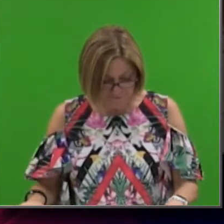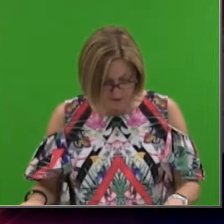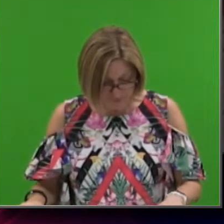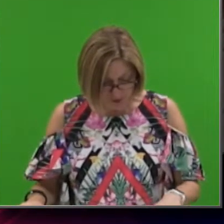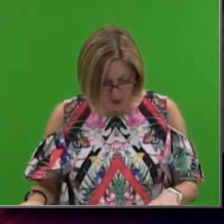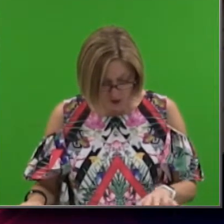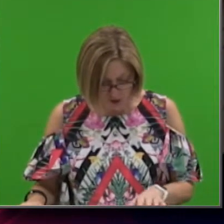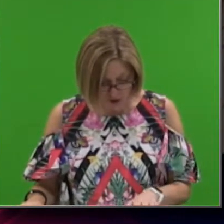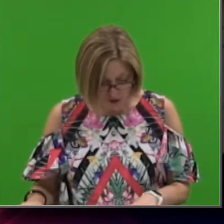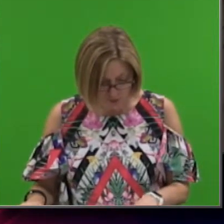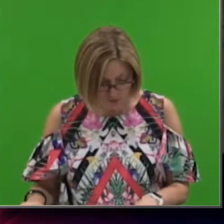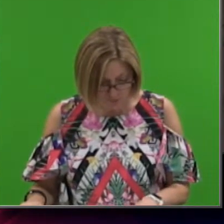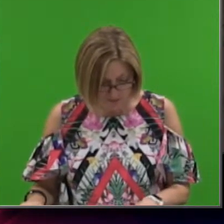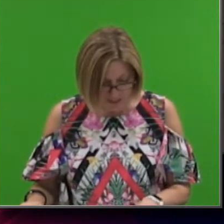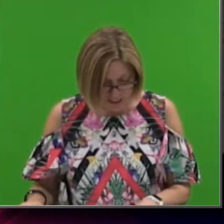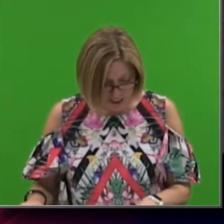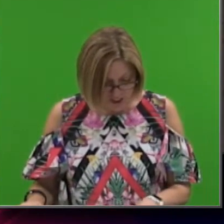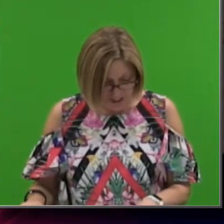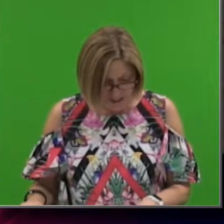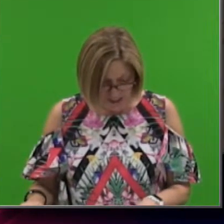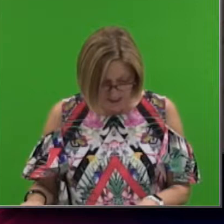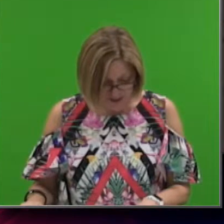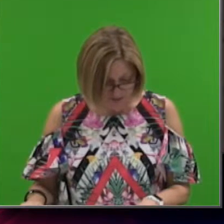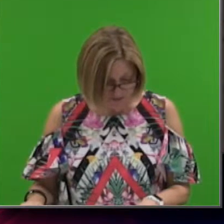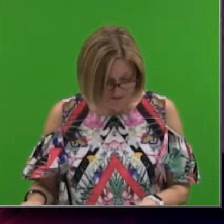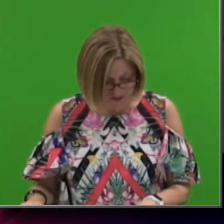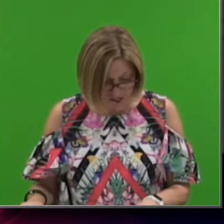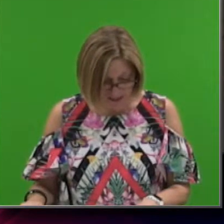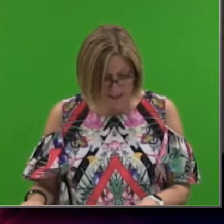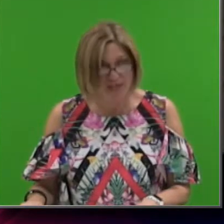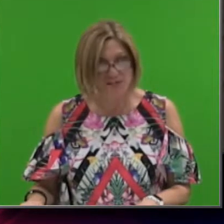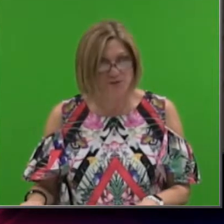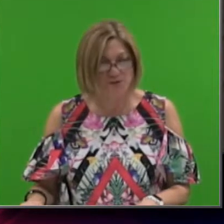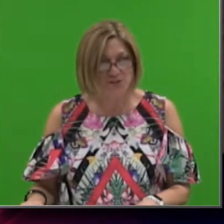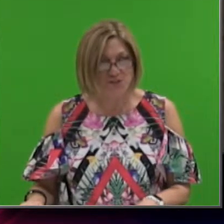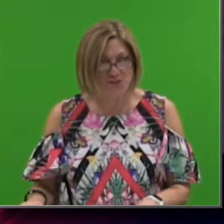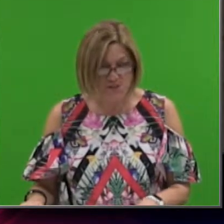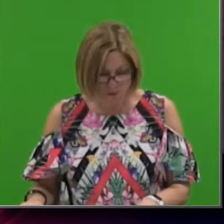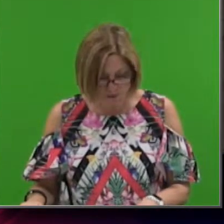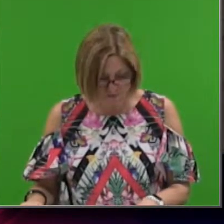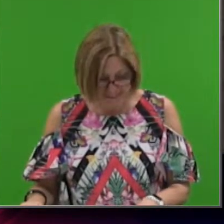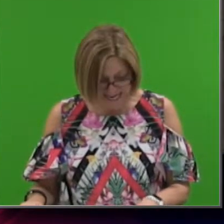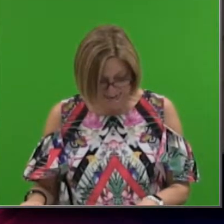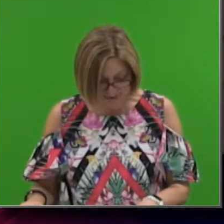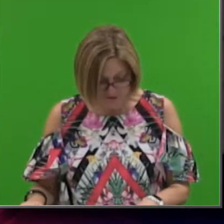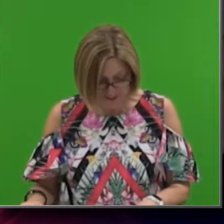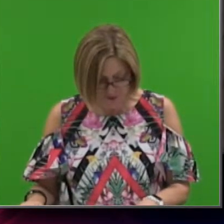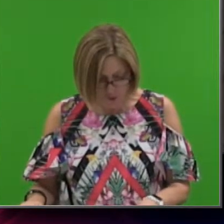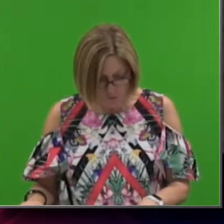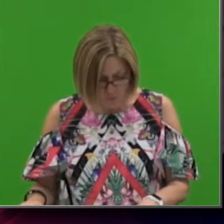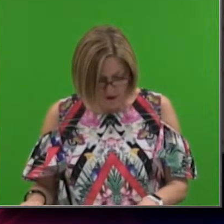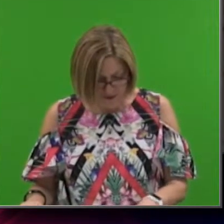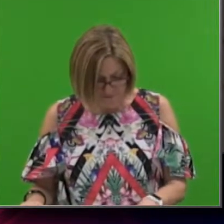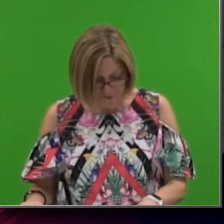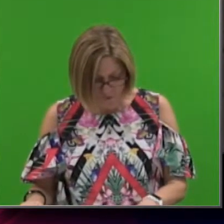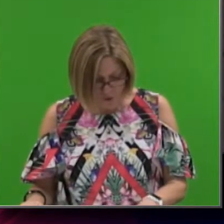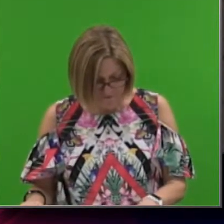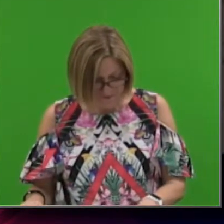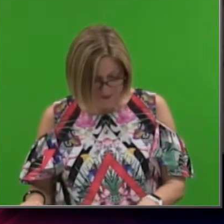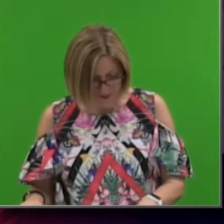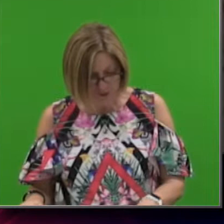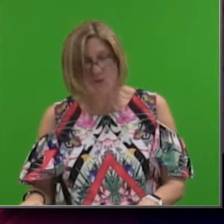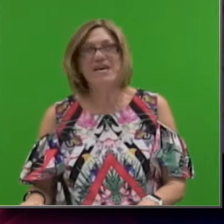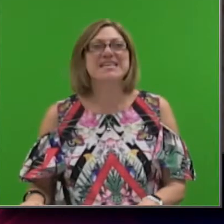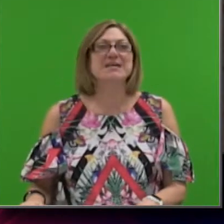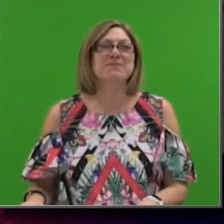wooden frame called a loom. She did not just weave solid colors, she wove tapestries, wonderful